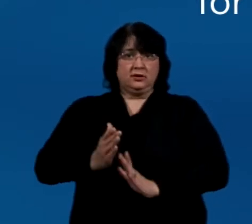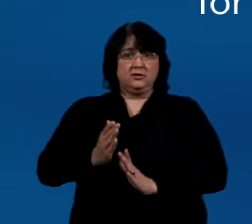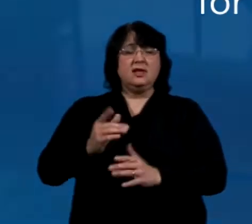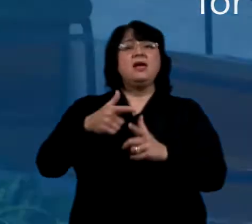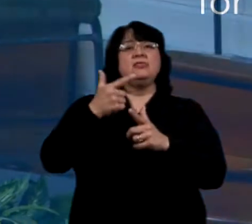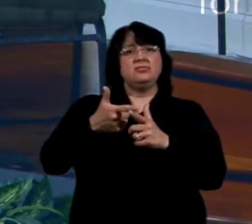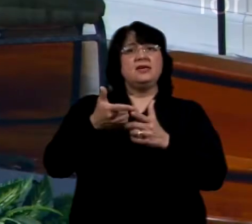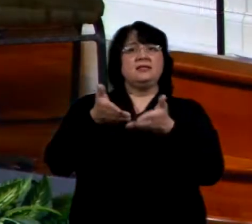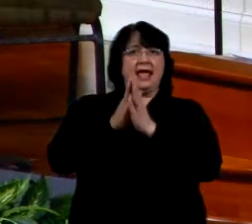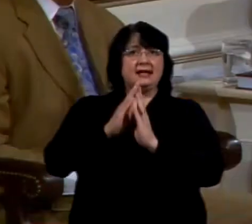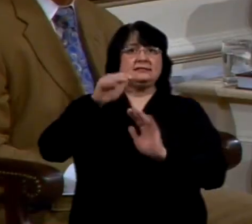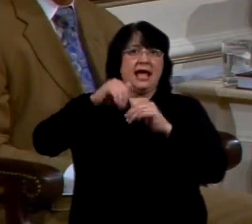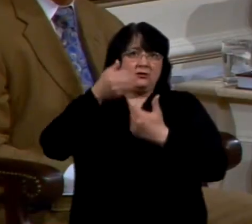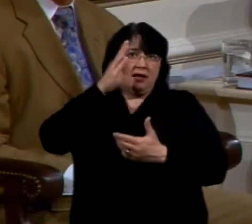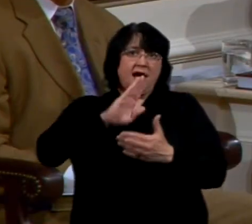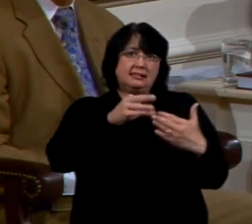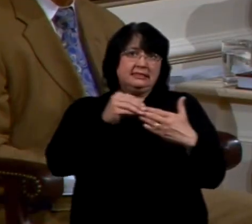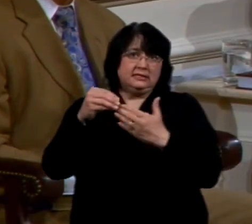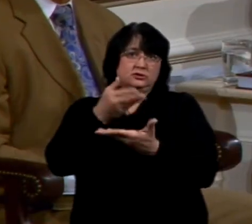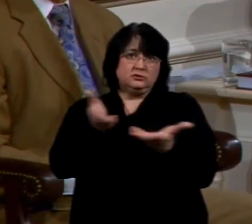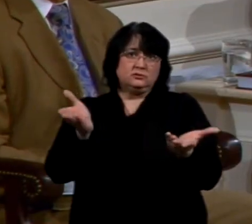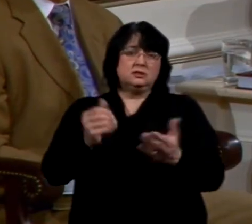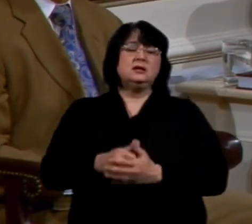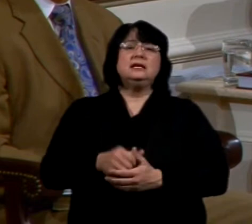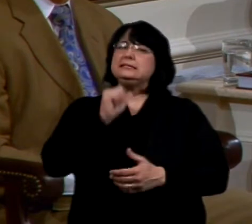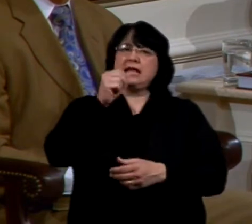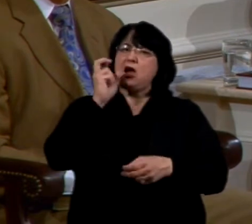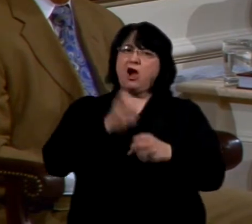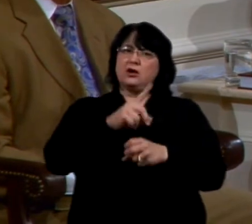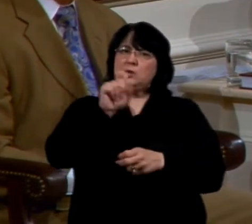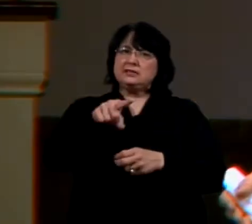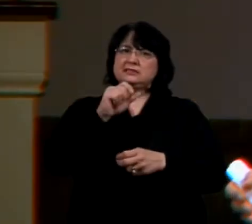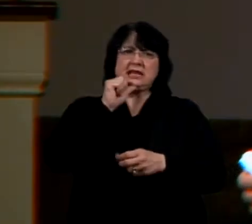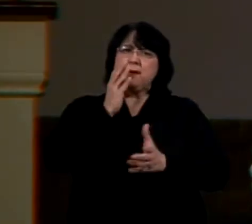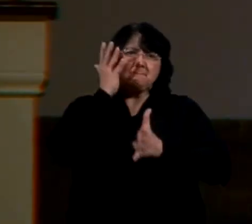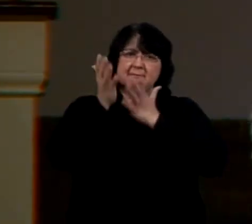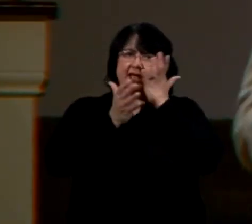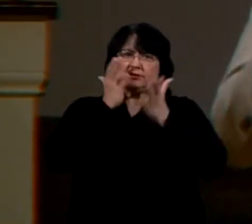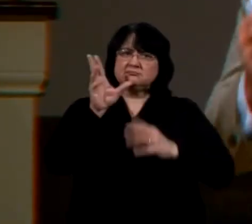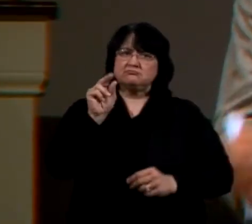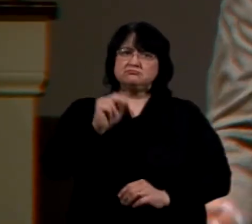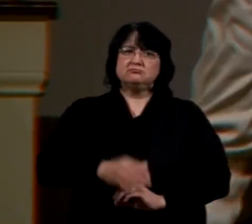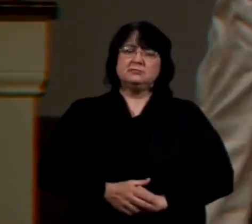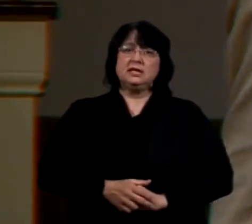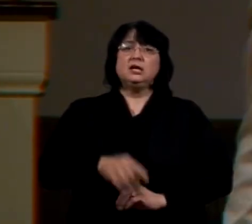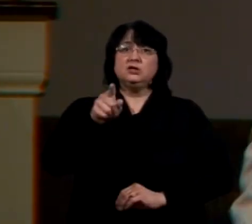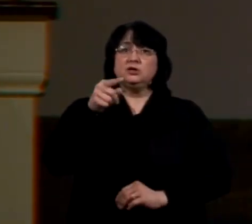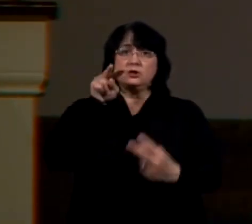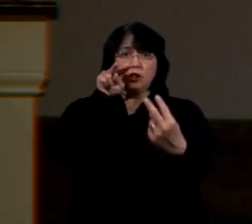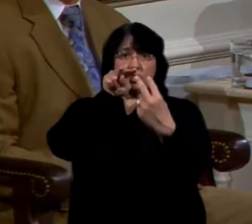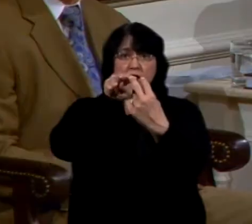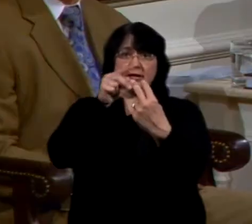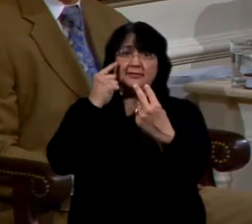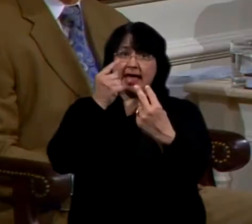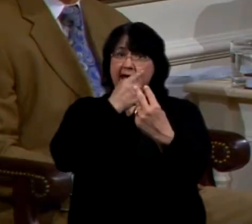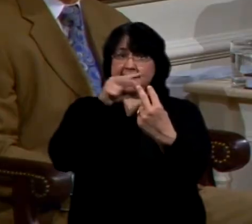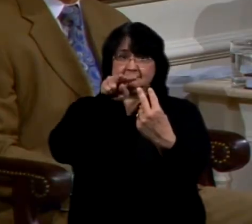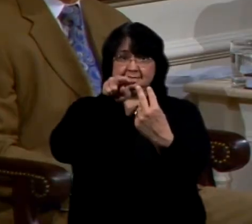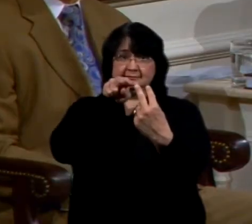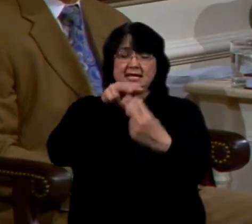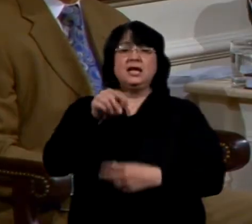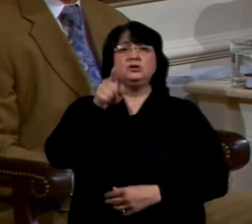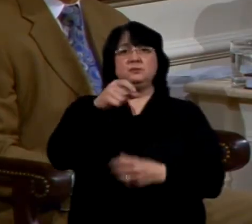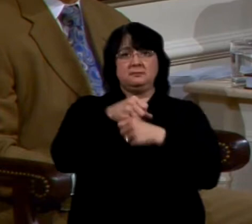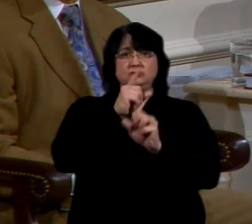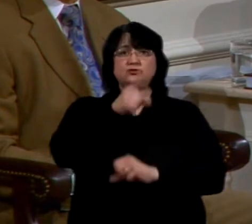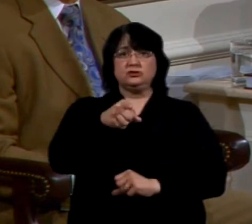leads you. Now, this question shouldn't be hard. It shouldn't be embarrassing. You want to look them in the eyes. You want to make